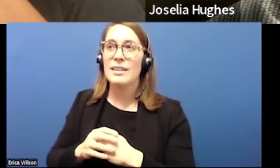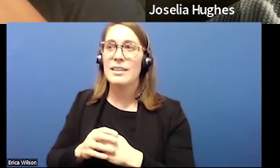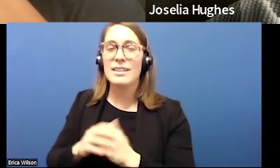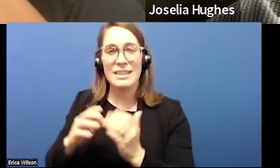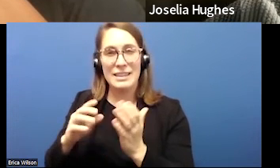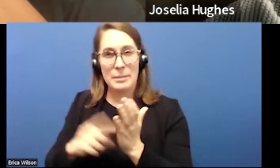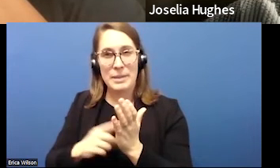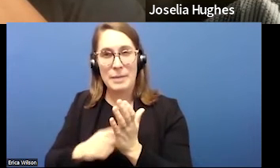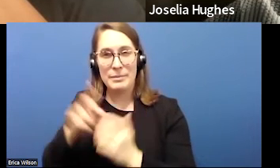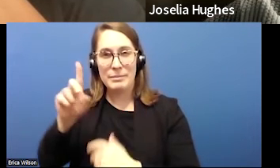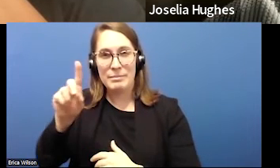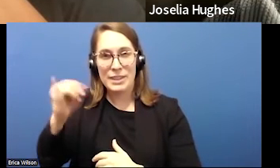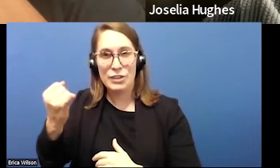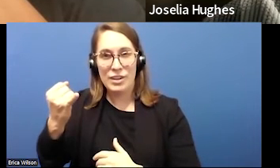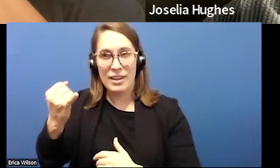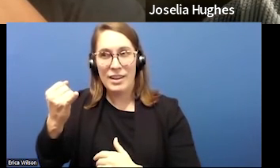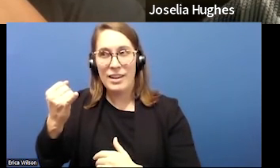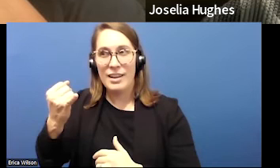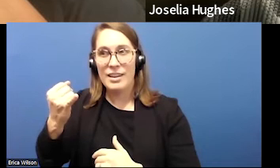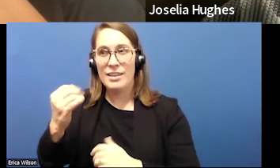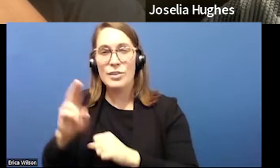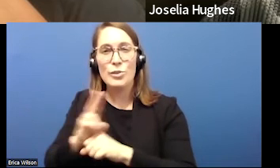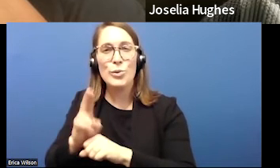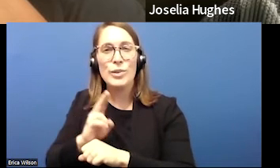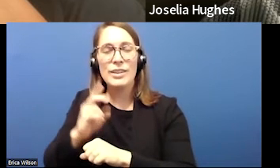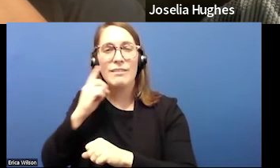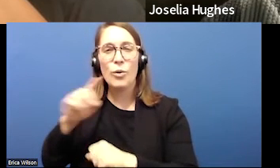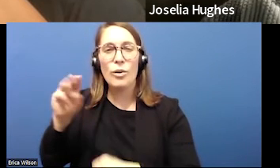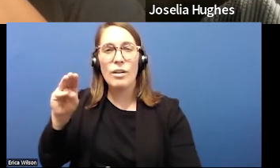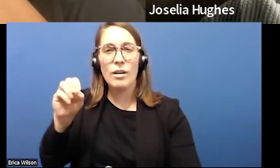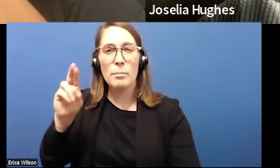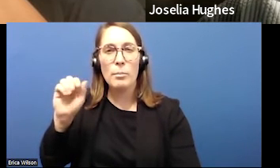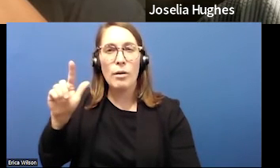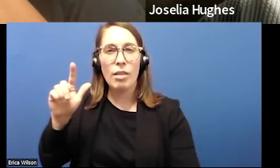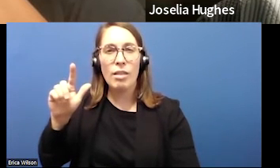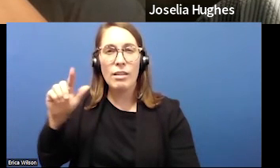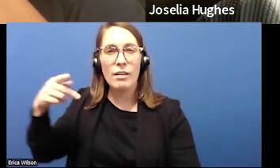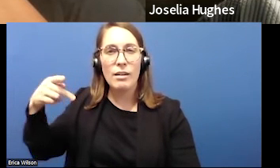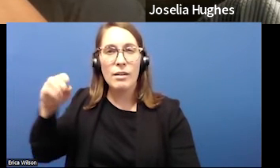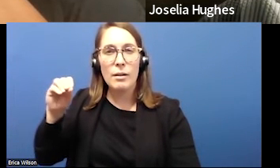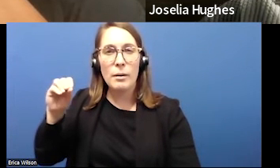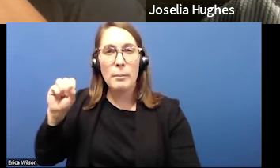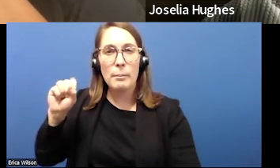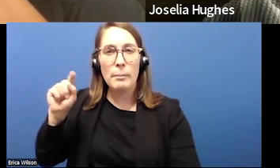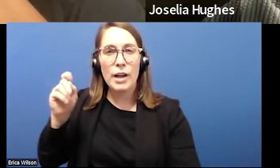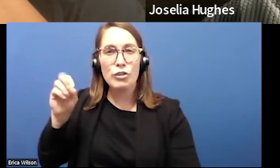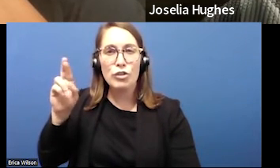It worries me that like sometimes DJ is used for moral posturing,